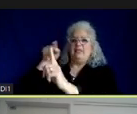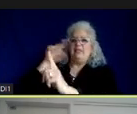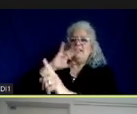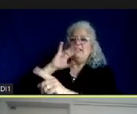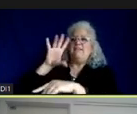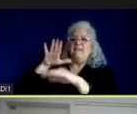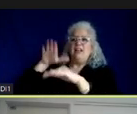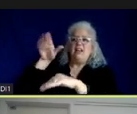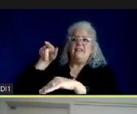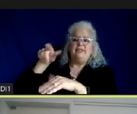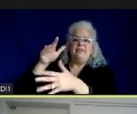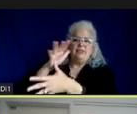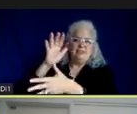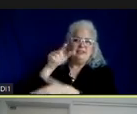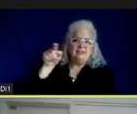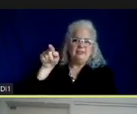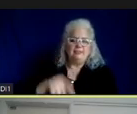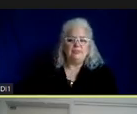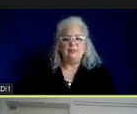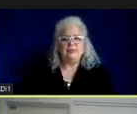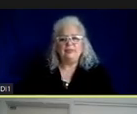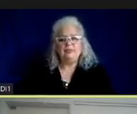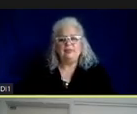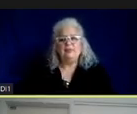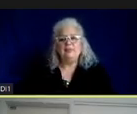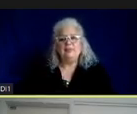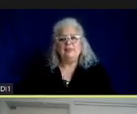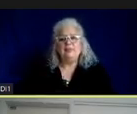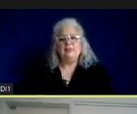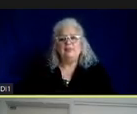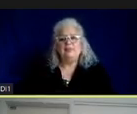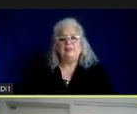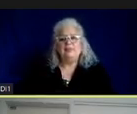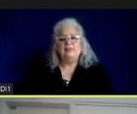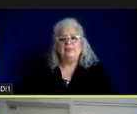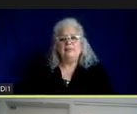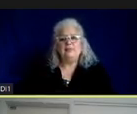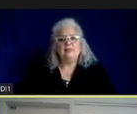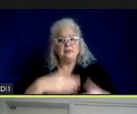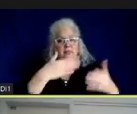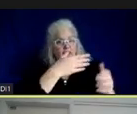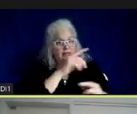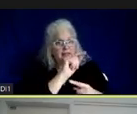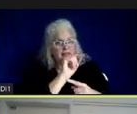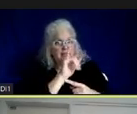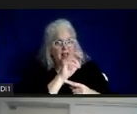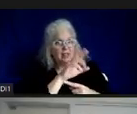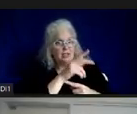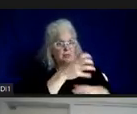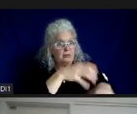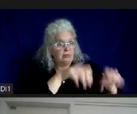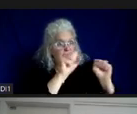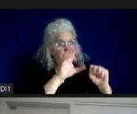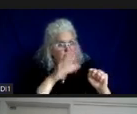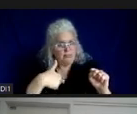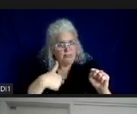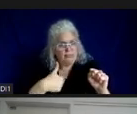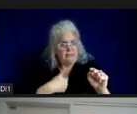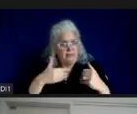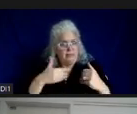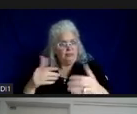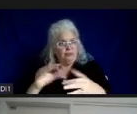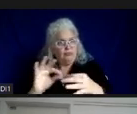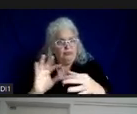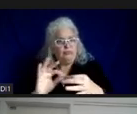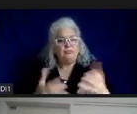think, Tyler, do you want to take over here, or you want me to run with this for a little bit? Yeah, I could. Can you hear me?